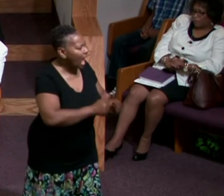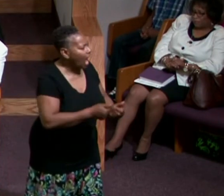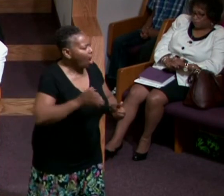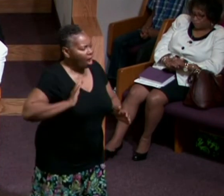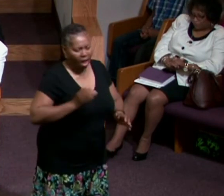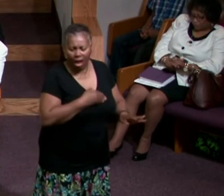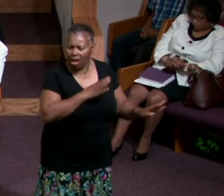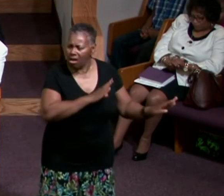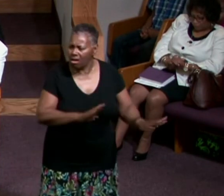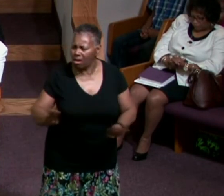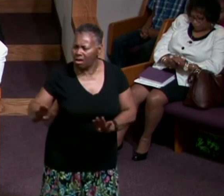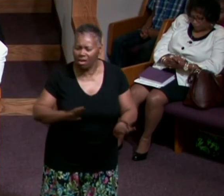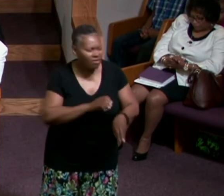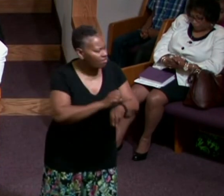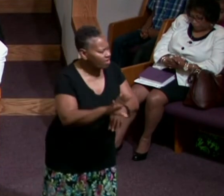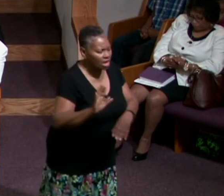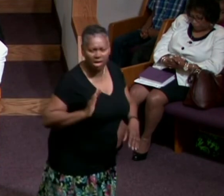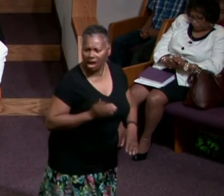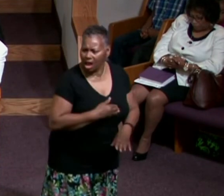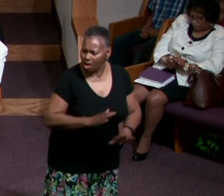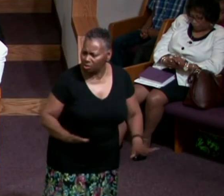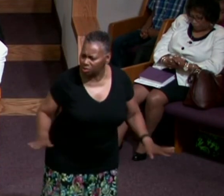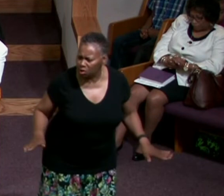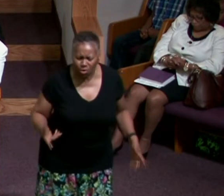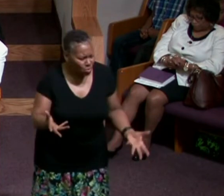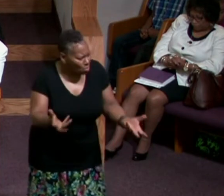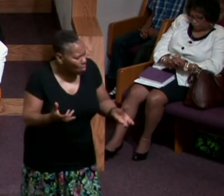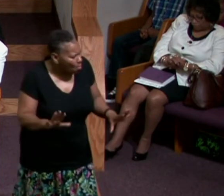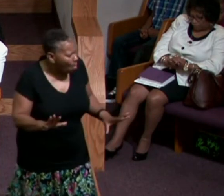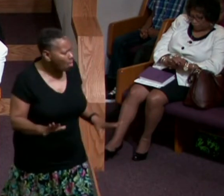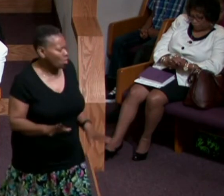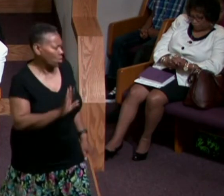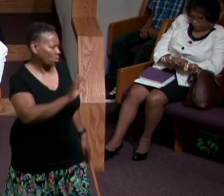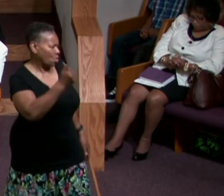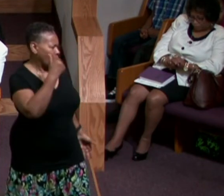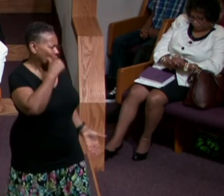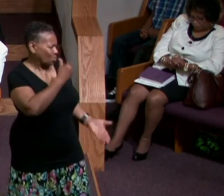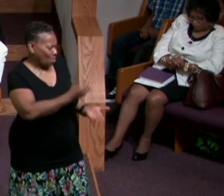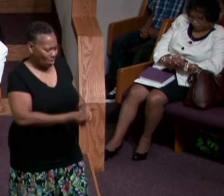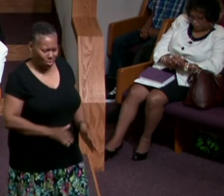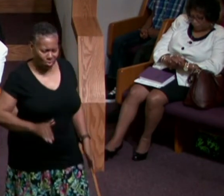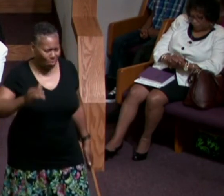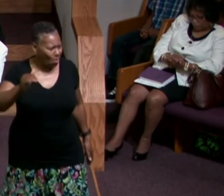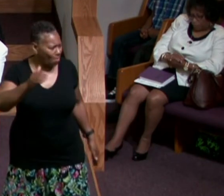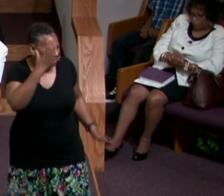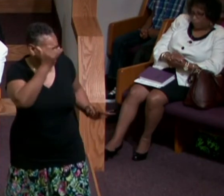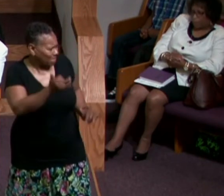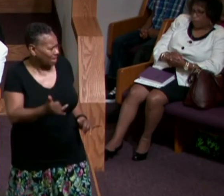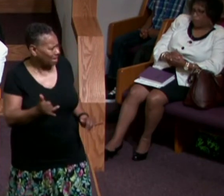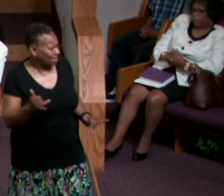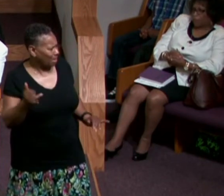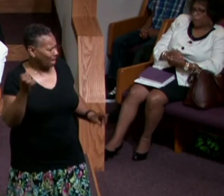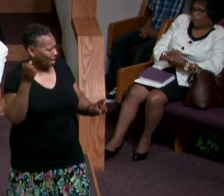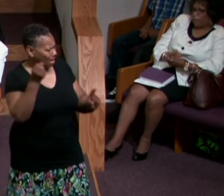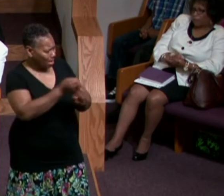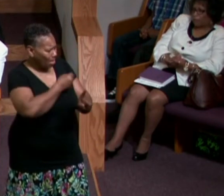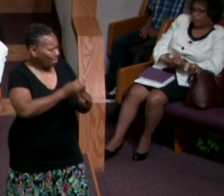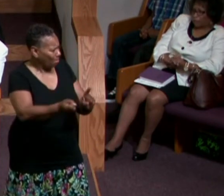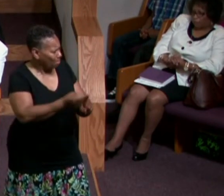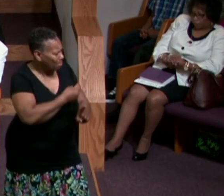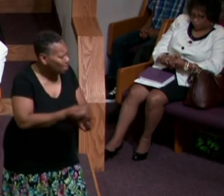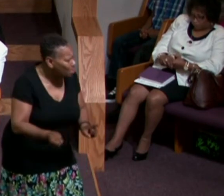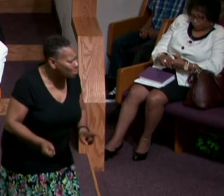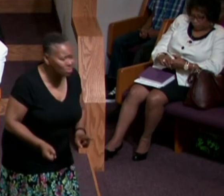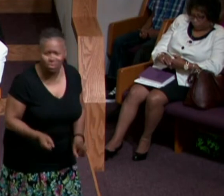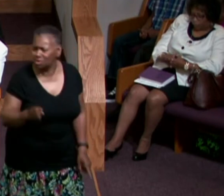children. Because you don't want your daughter to grow up expecting to be mistreated. You don't want your daughter to grow up